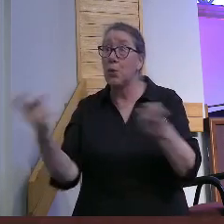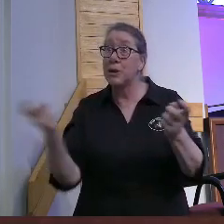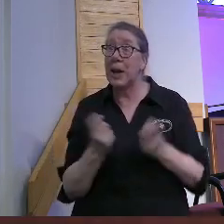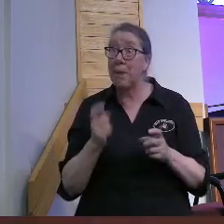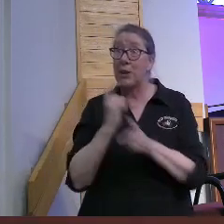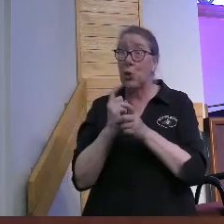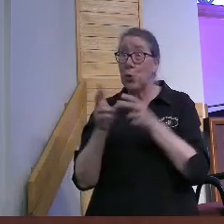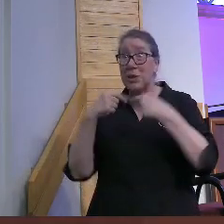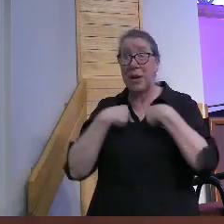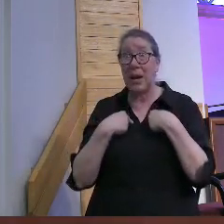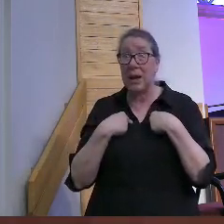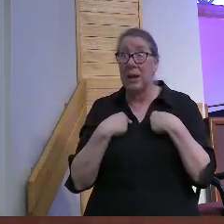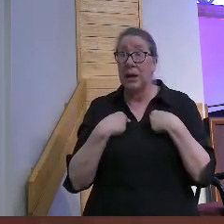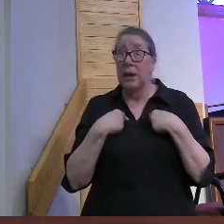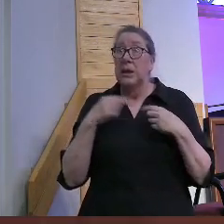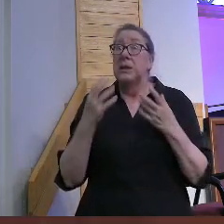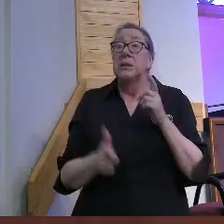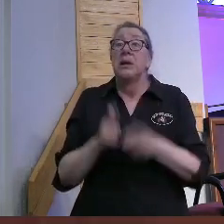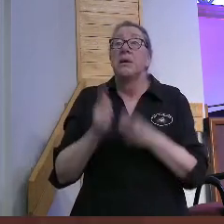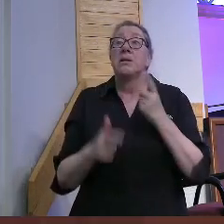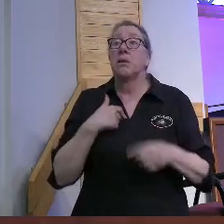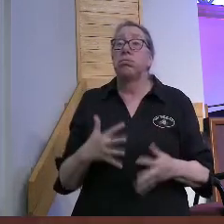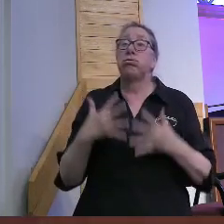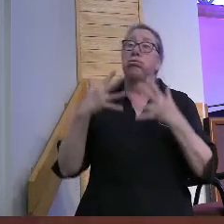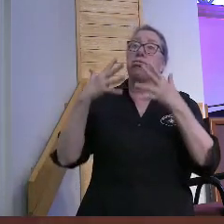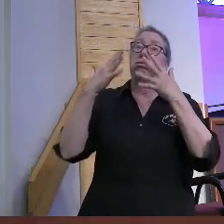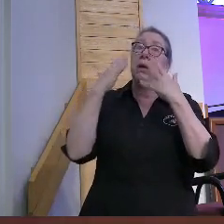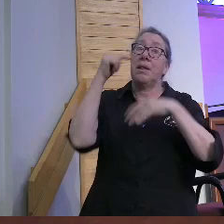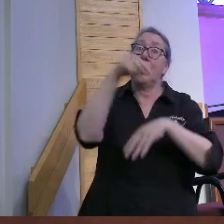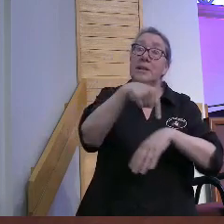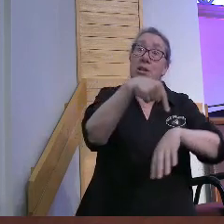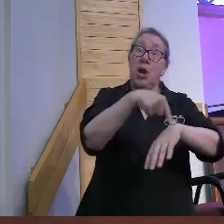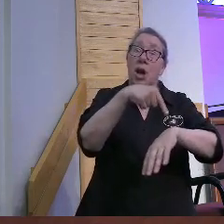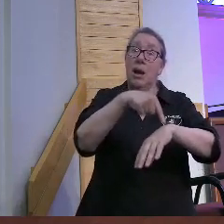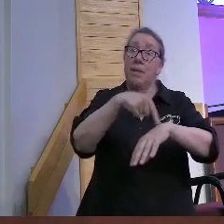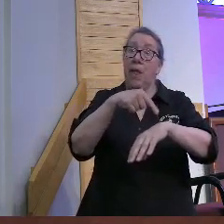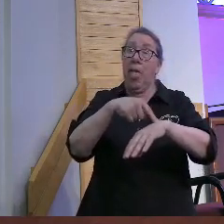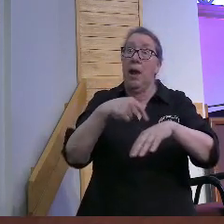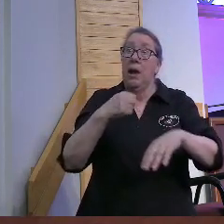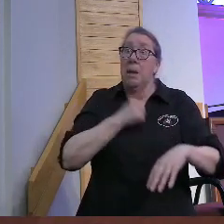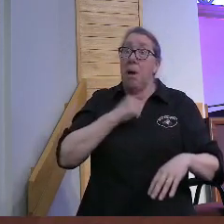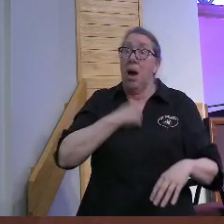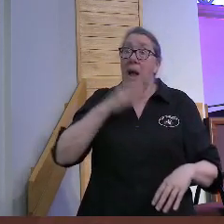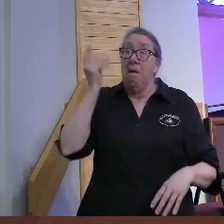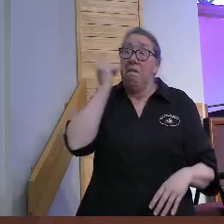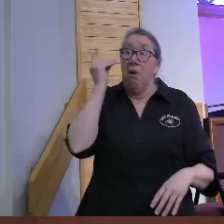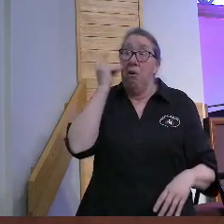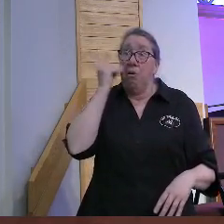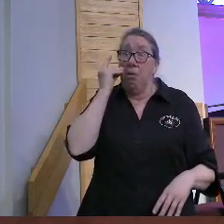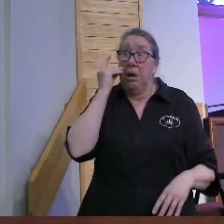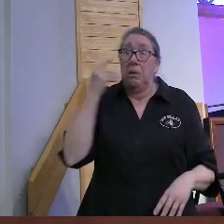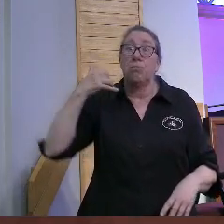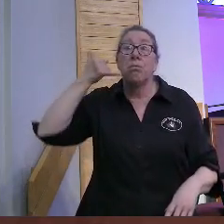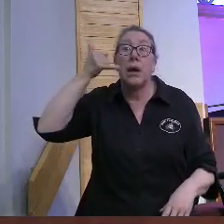And sometimes it became very overwhelming. And there was a time when even my phone call